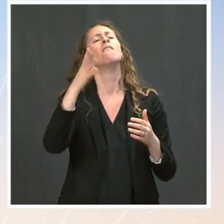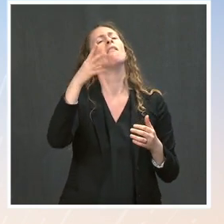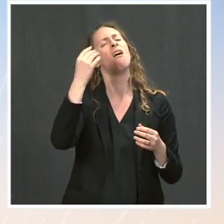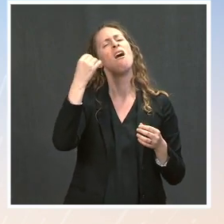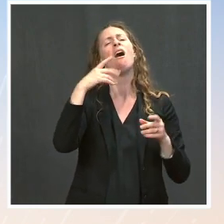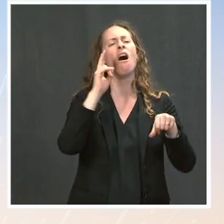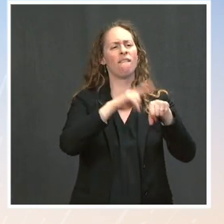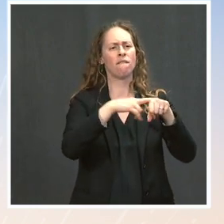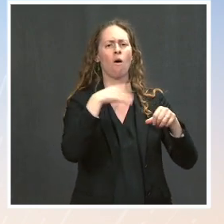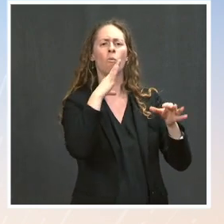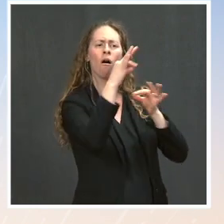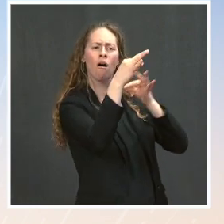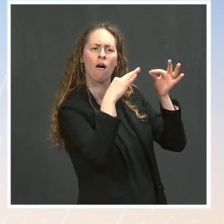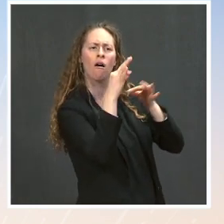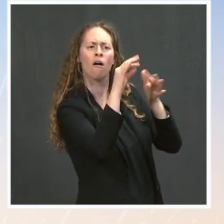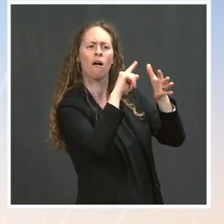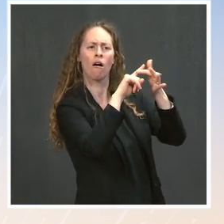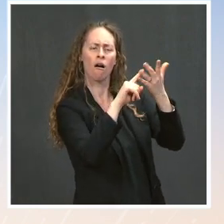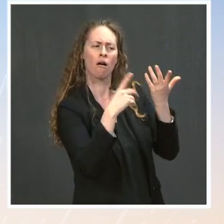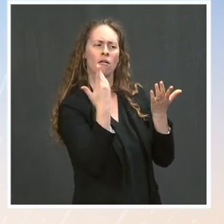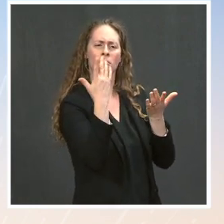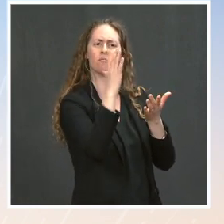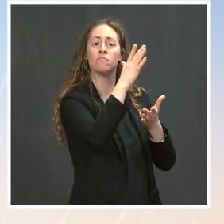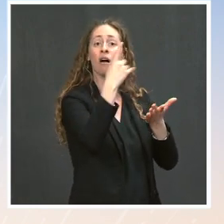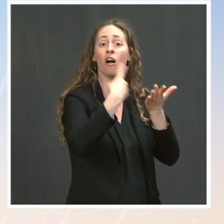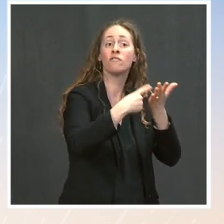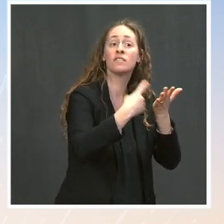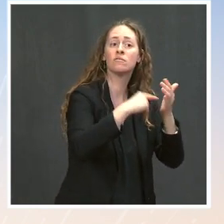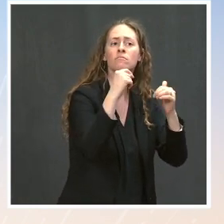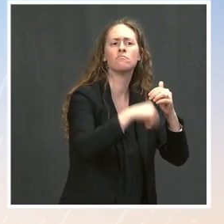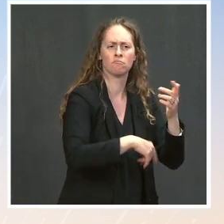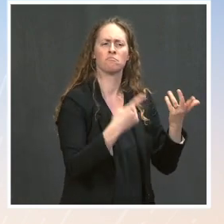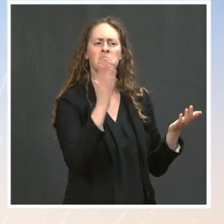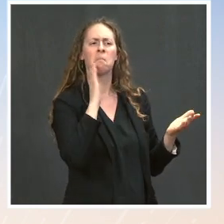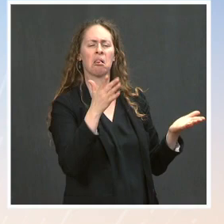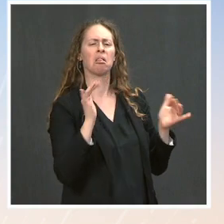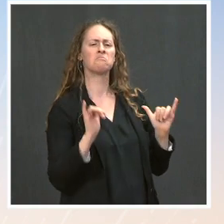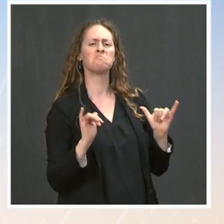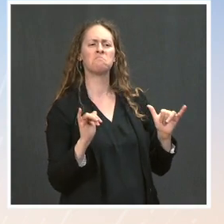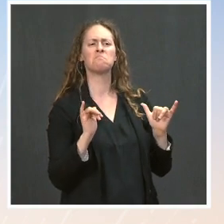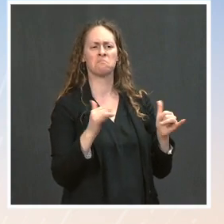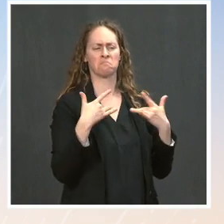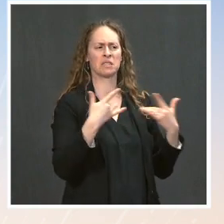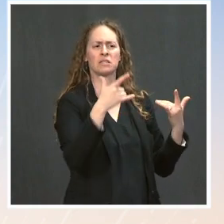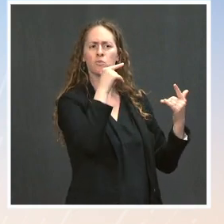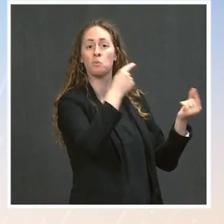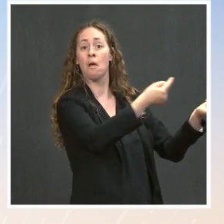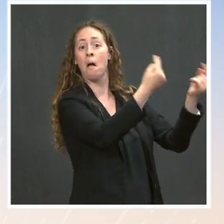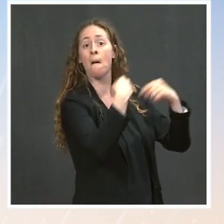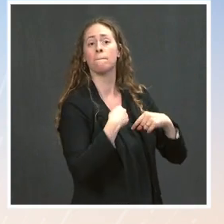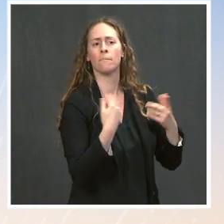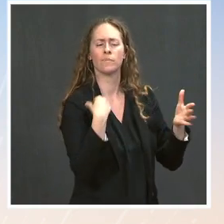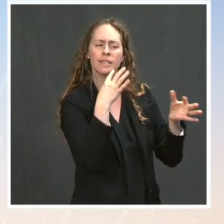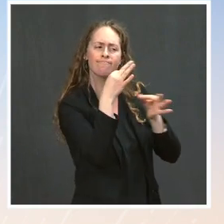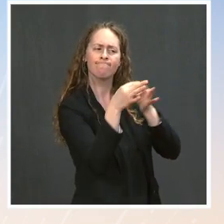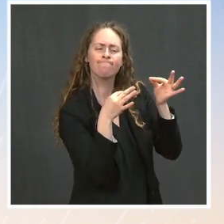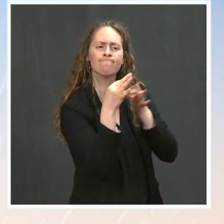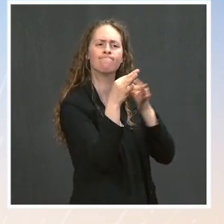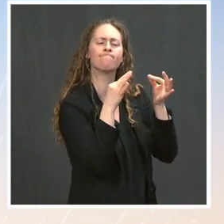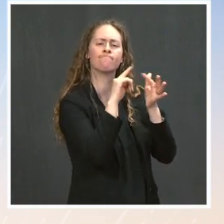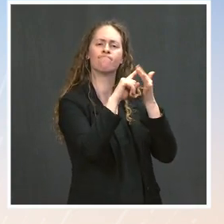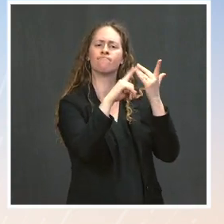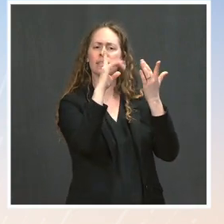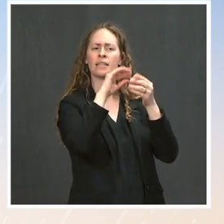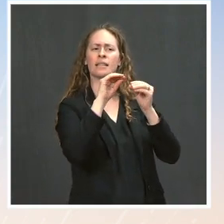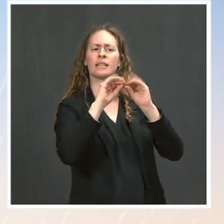part of the conversation, as we regularly do on the status of negotiations. We just concluded the second round. That